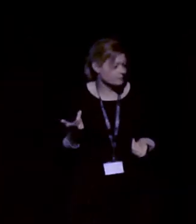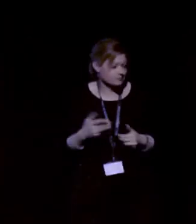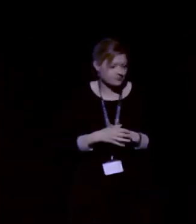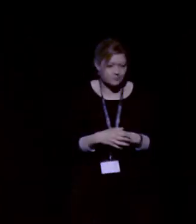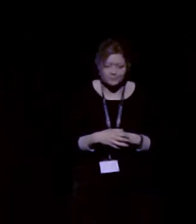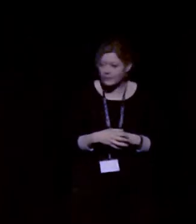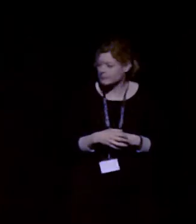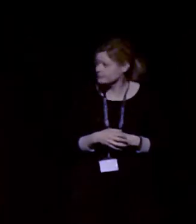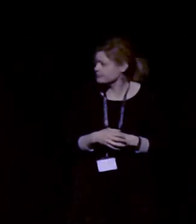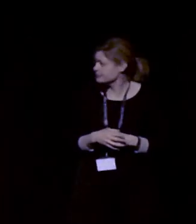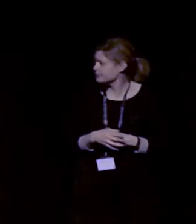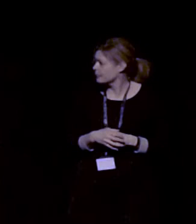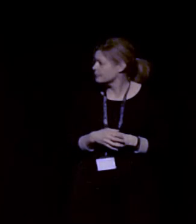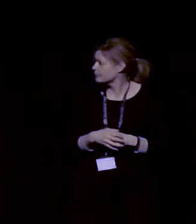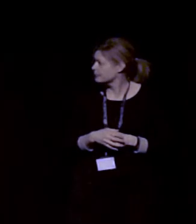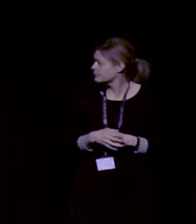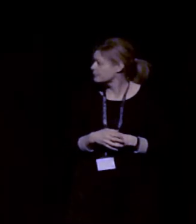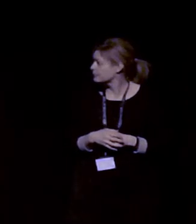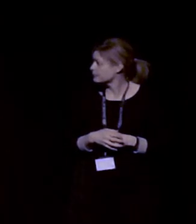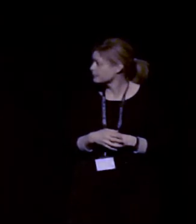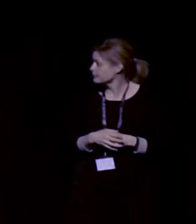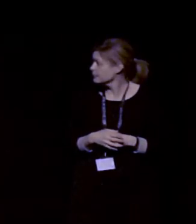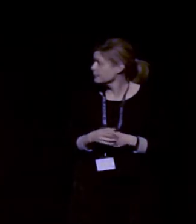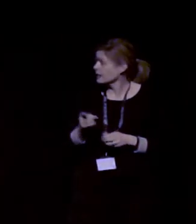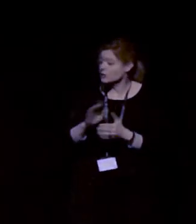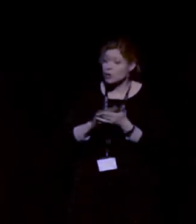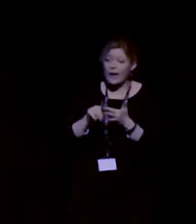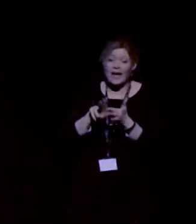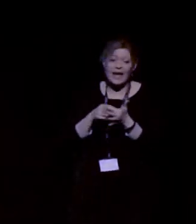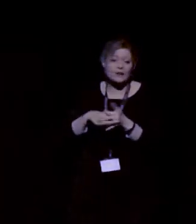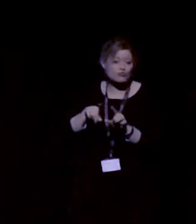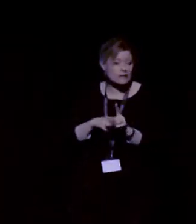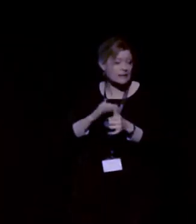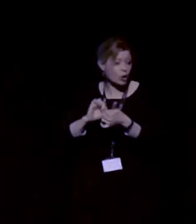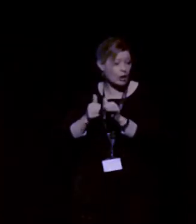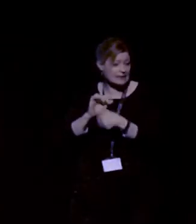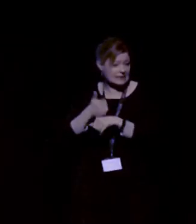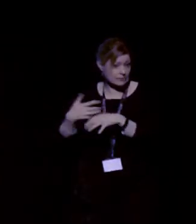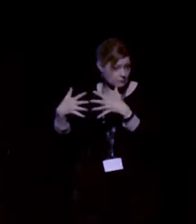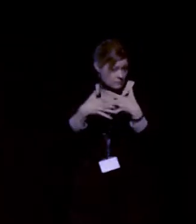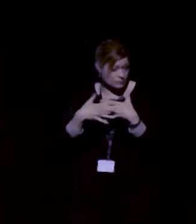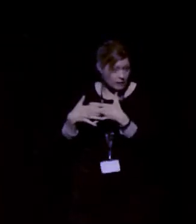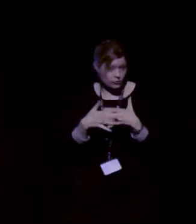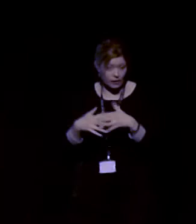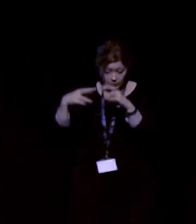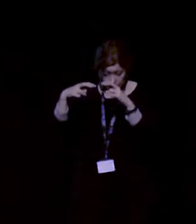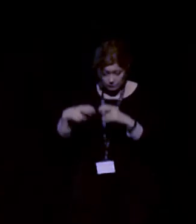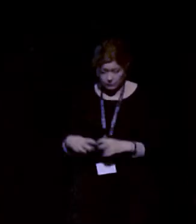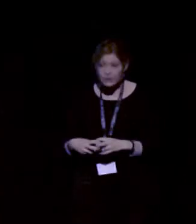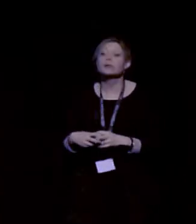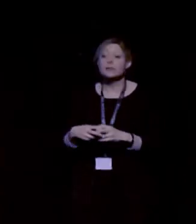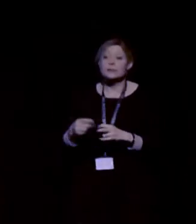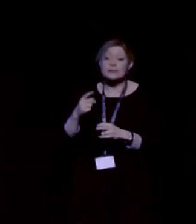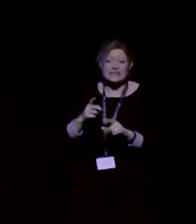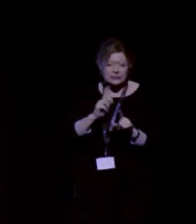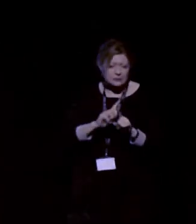And in a study by Henry and colleagues done in the USA, they compared the effectiveness of several types of static sounds and